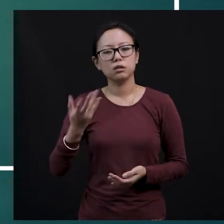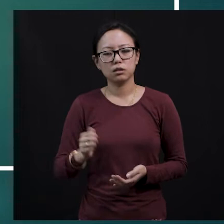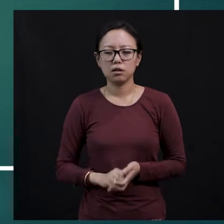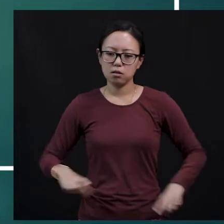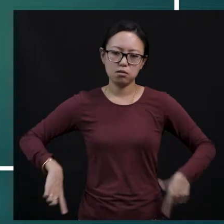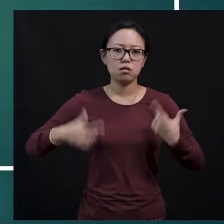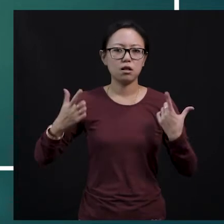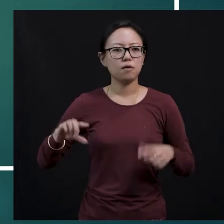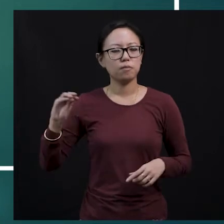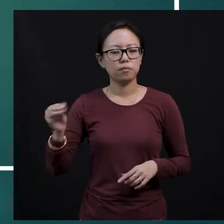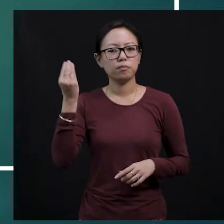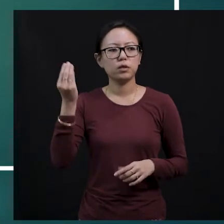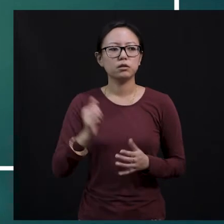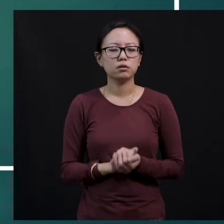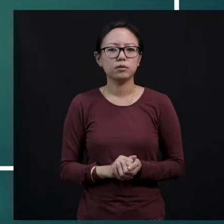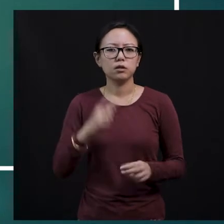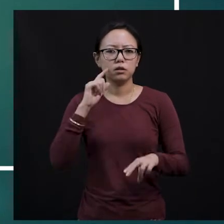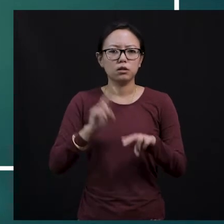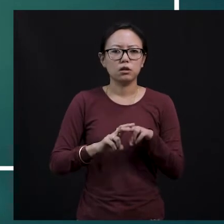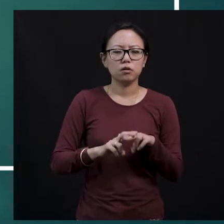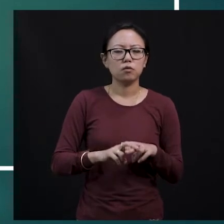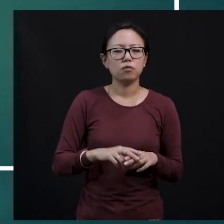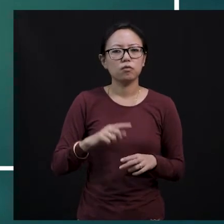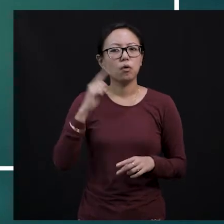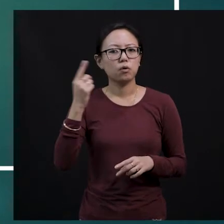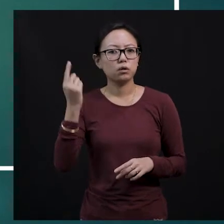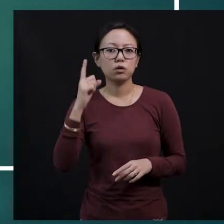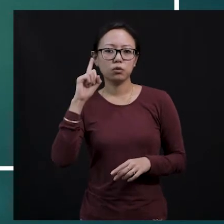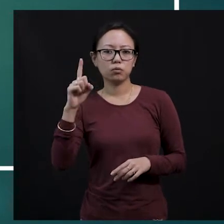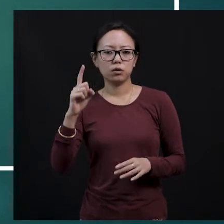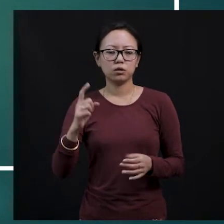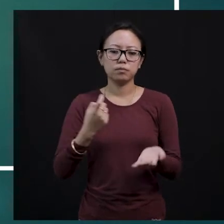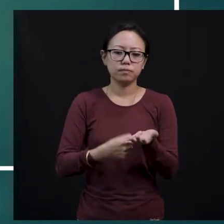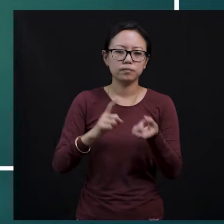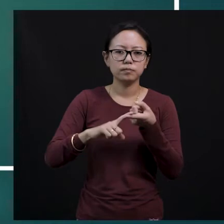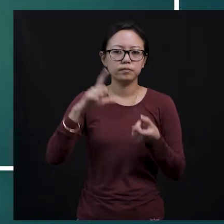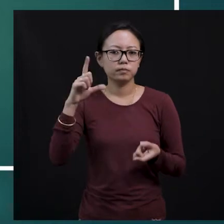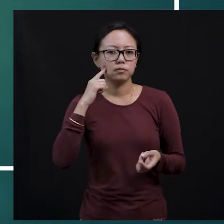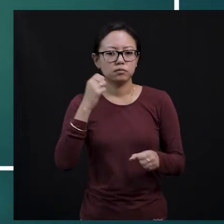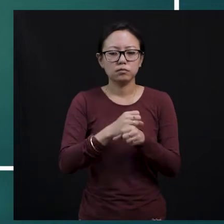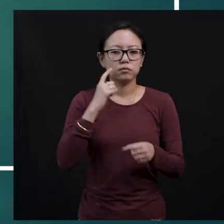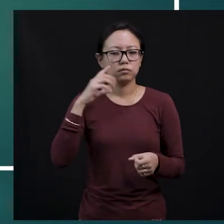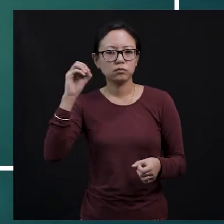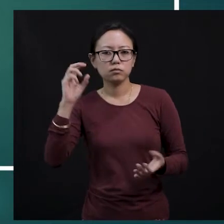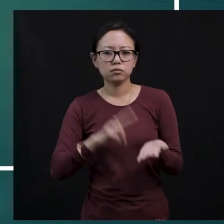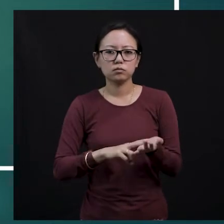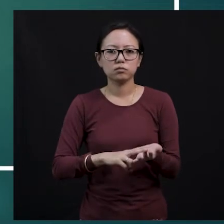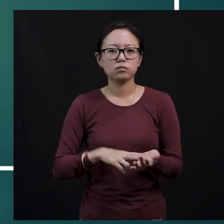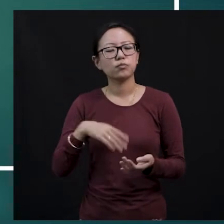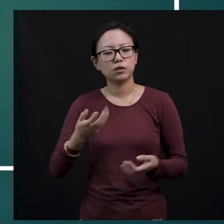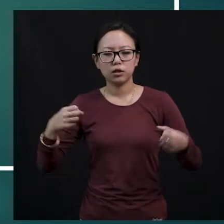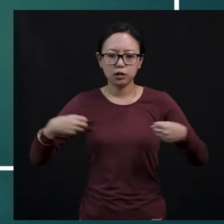if we follow one religion, if we start following one God, then there would be no fights, especially on who's